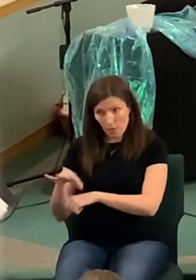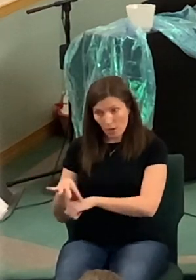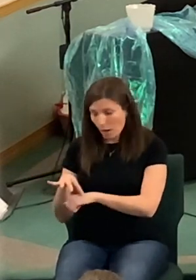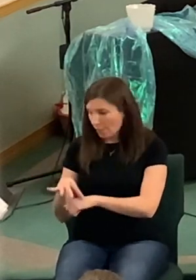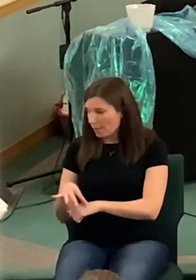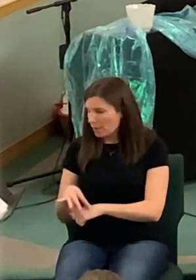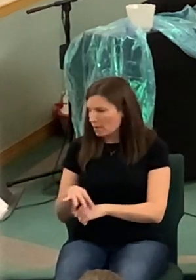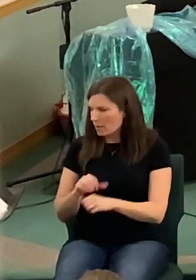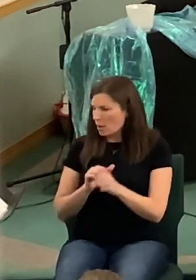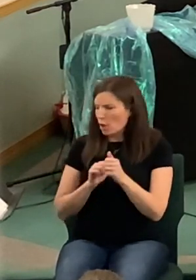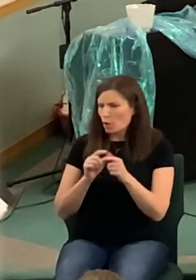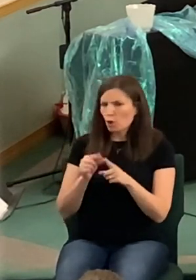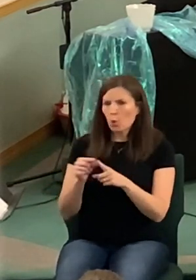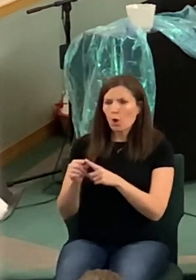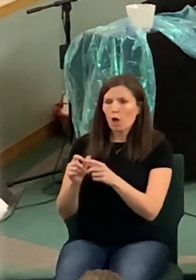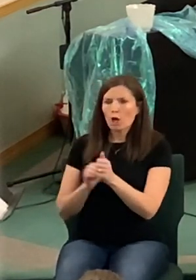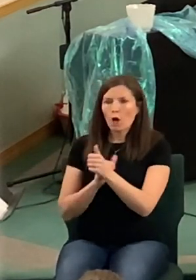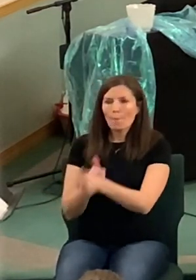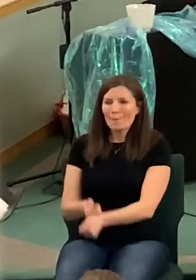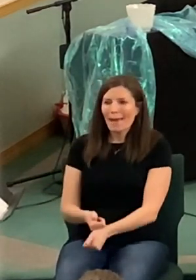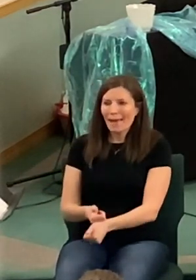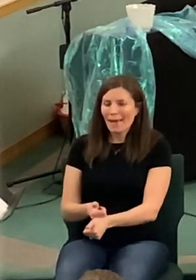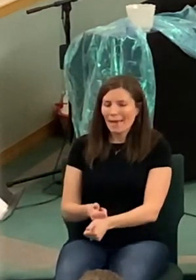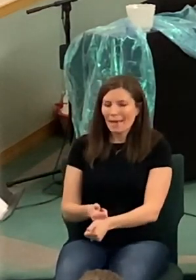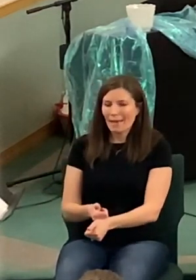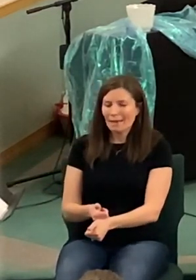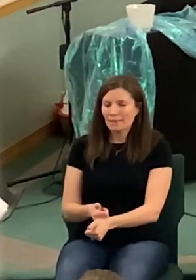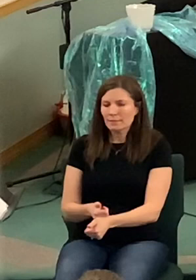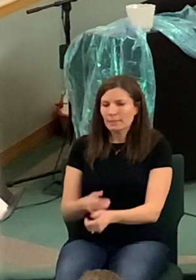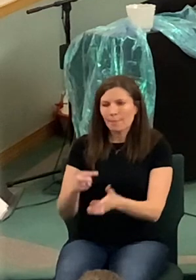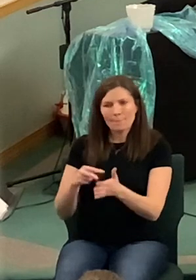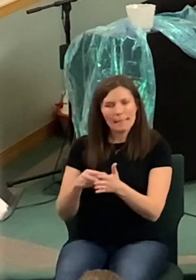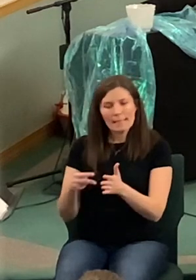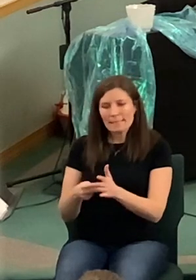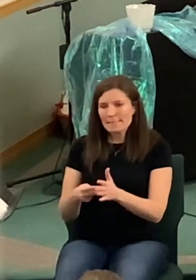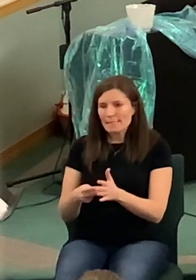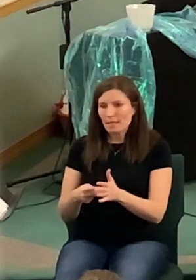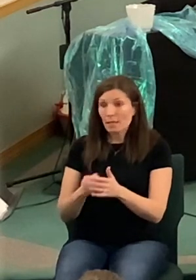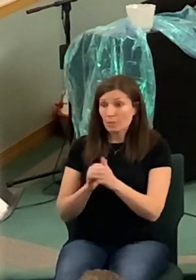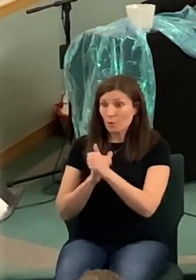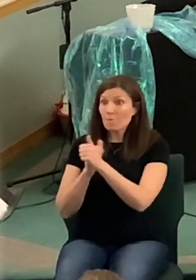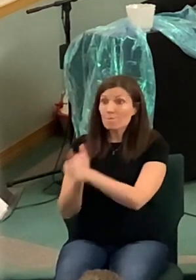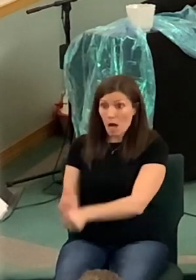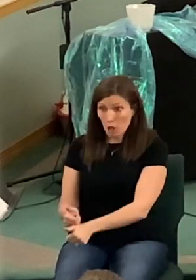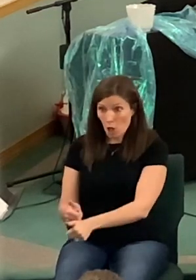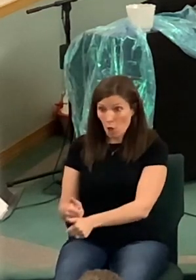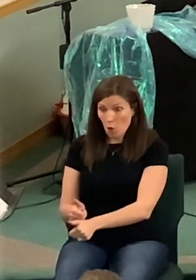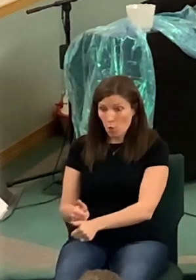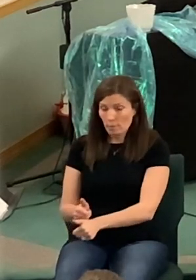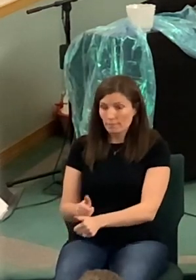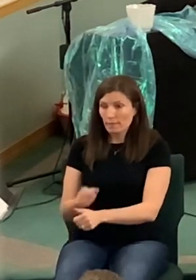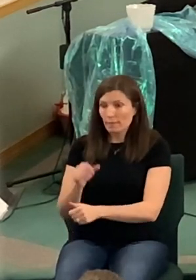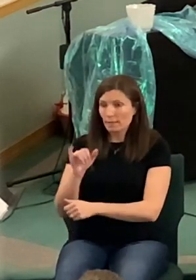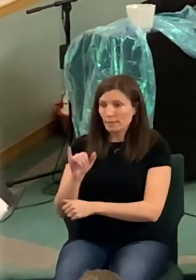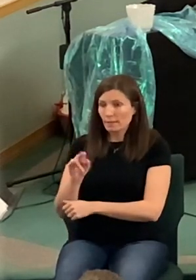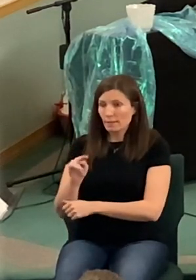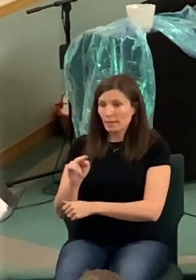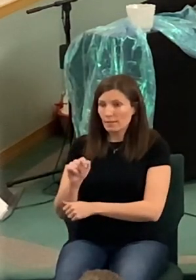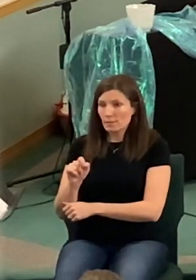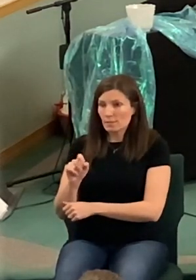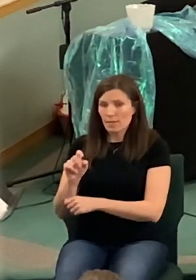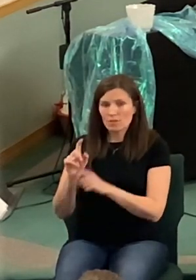The word for obey there is the Greek word hupakouo, which means to follow instructions. It's often translated